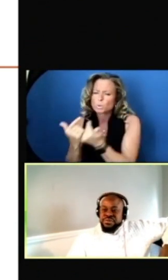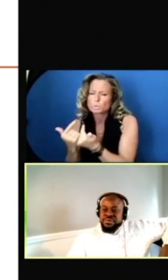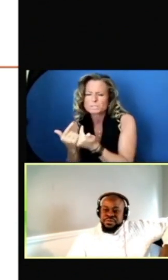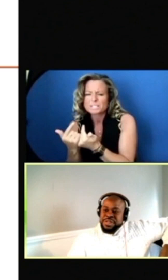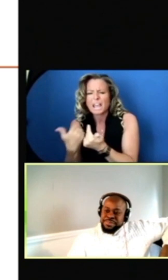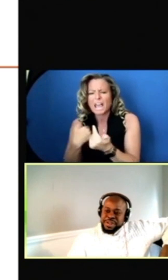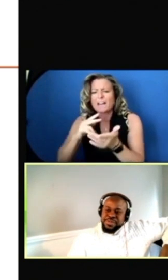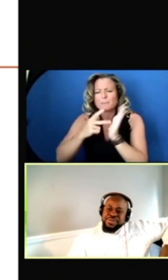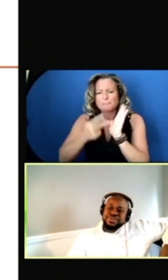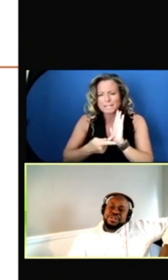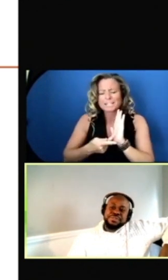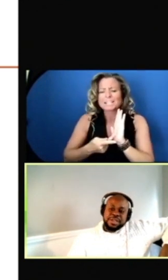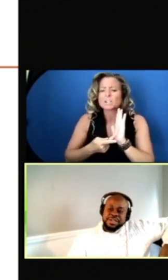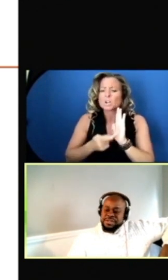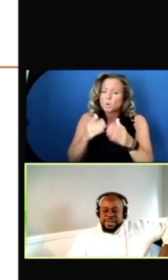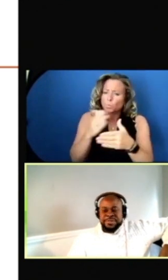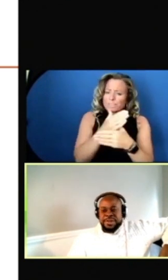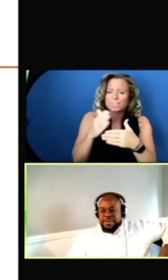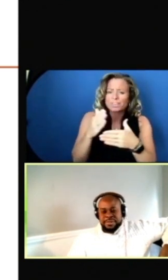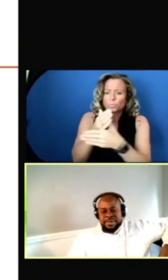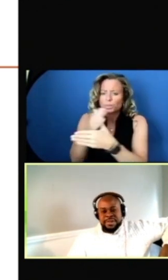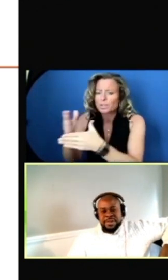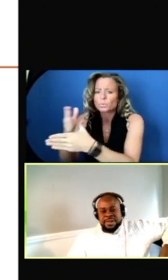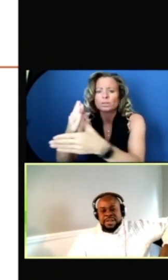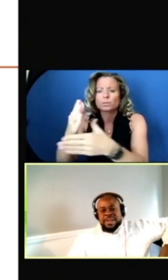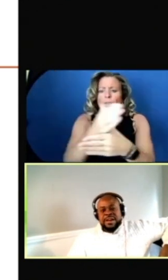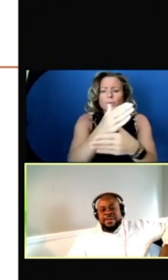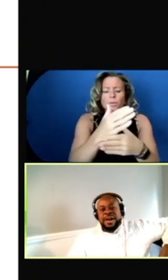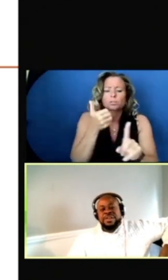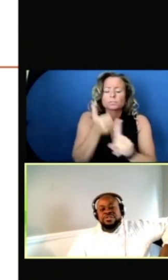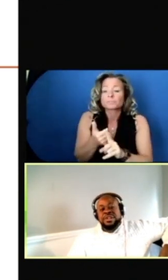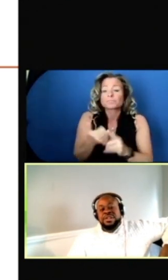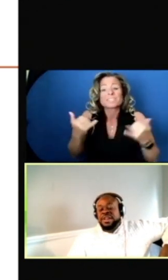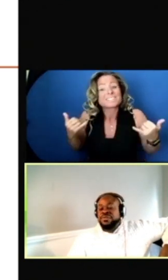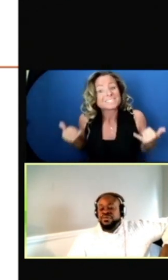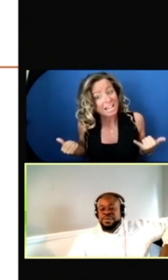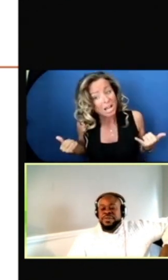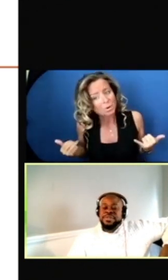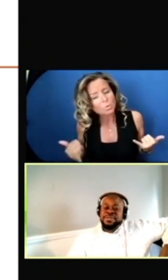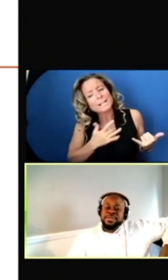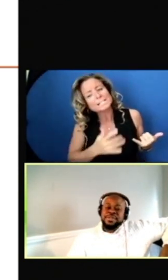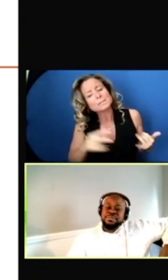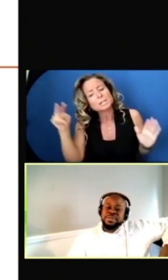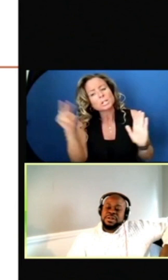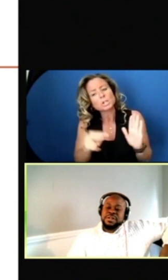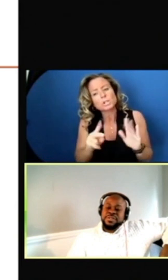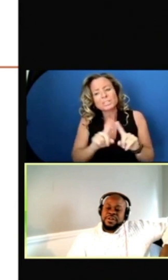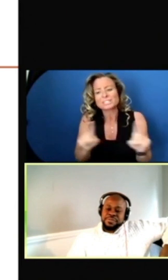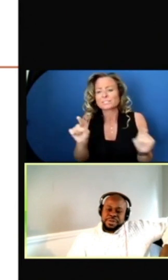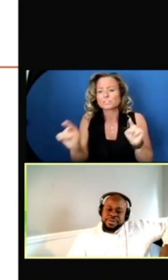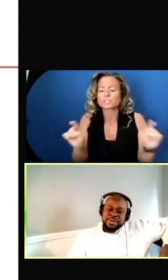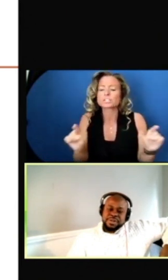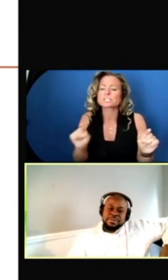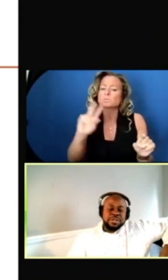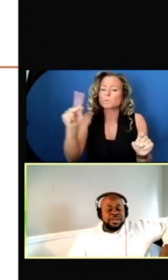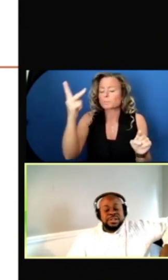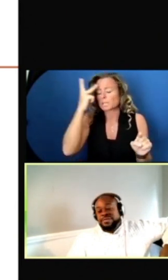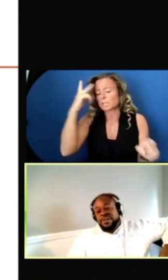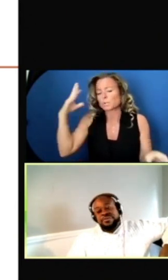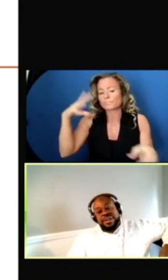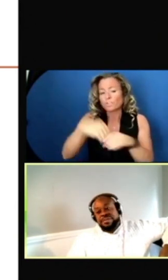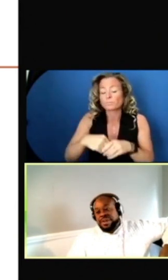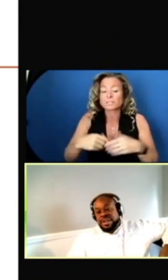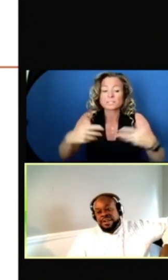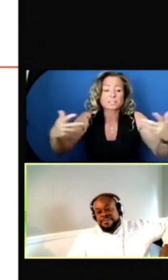within those groups and what that means the social implications have for that. Now, I usually look at group differences in political involvement.